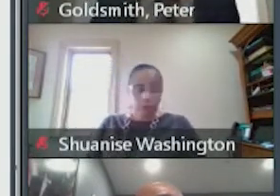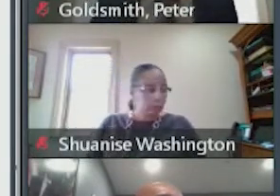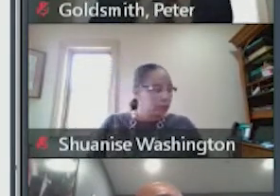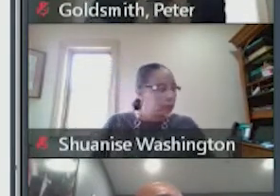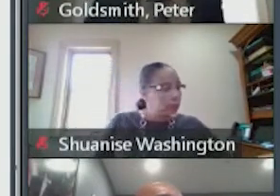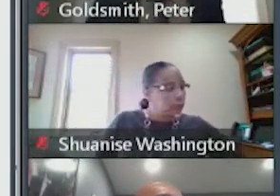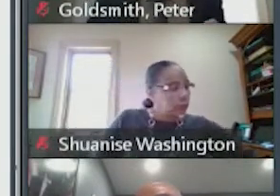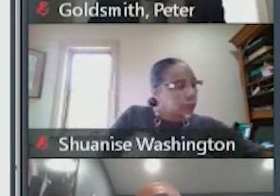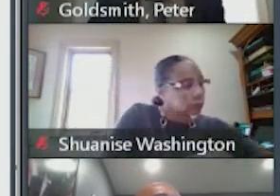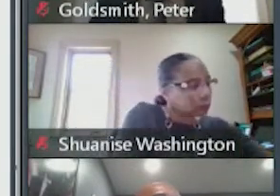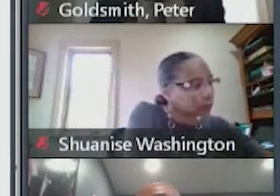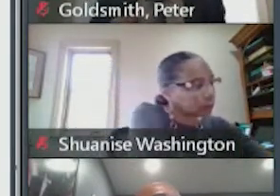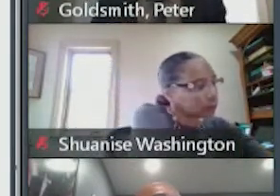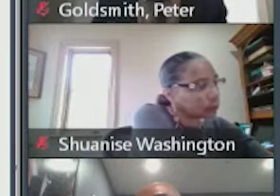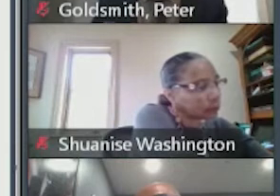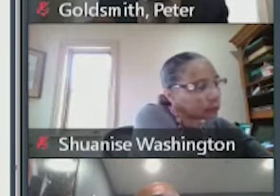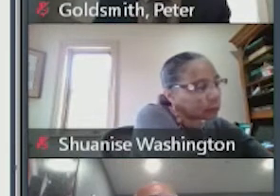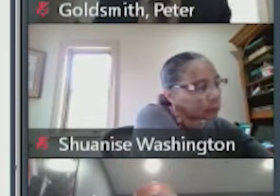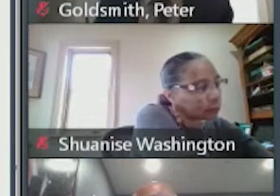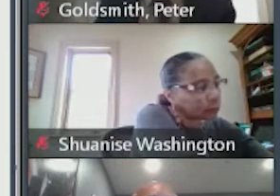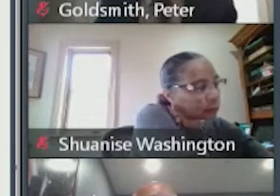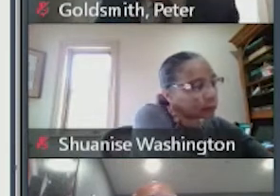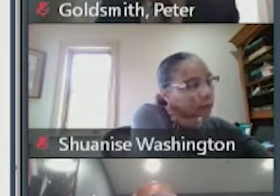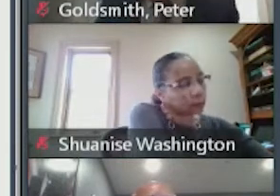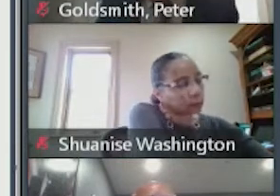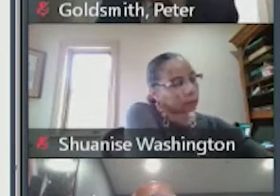Before we get to our 11 o'clock matter.